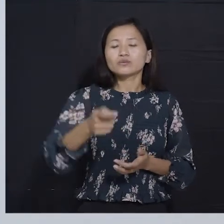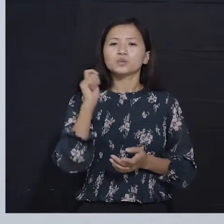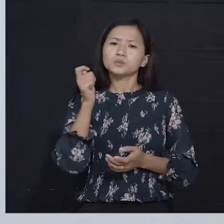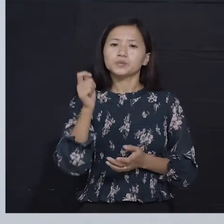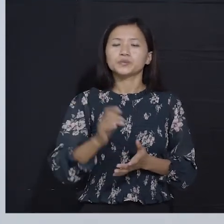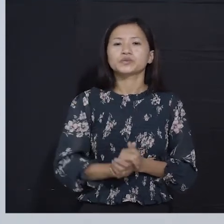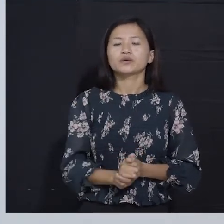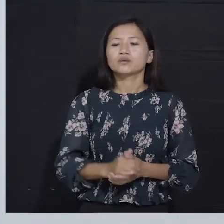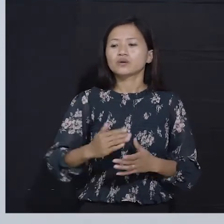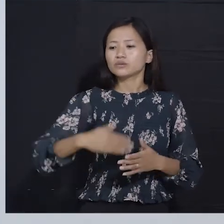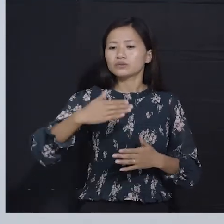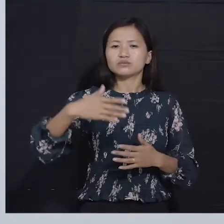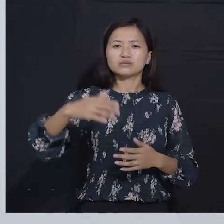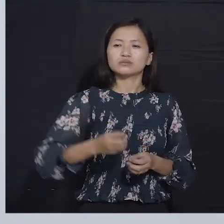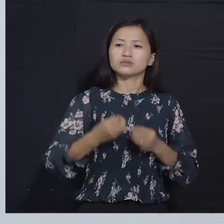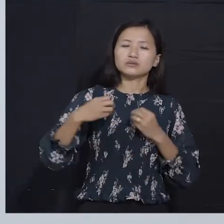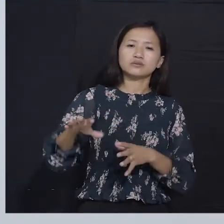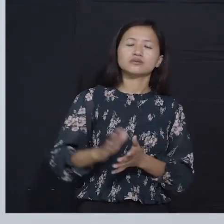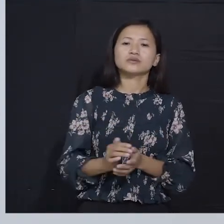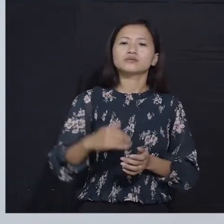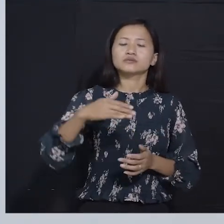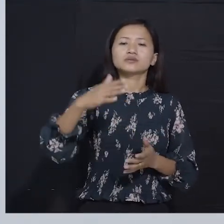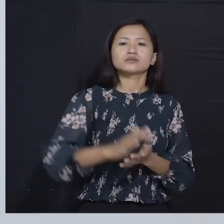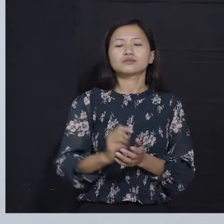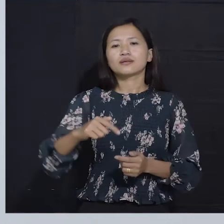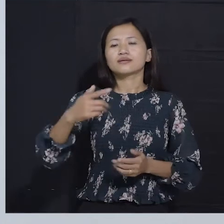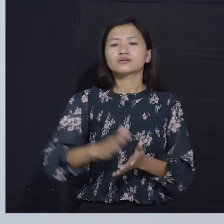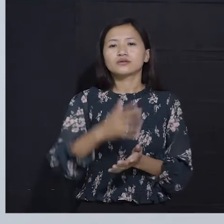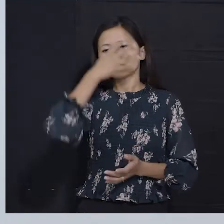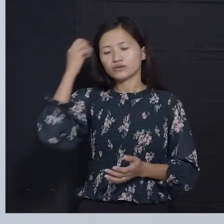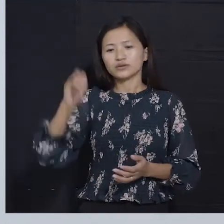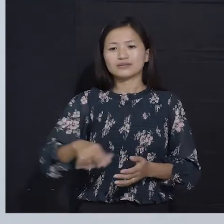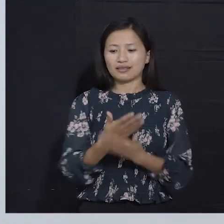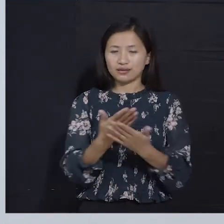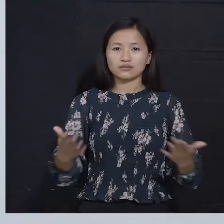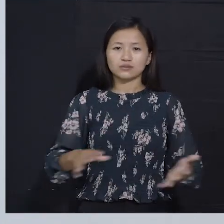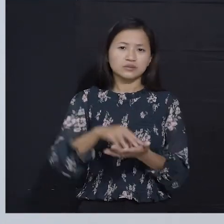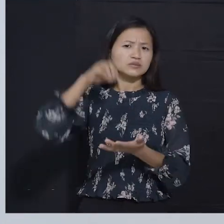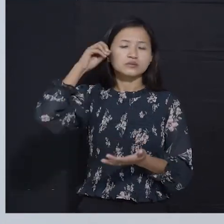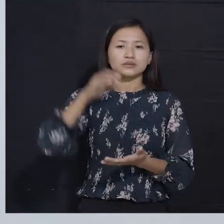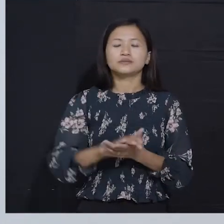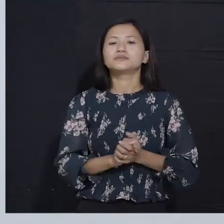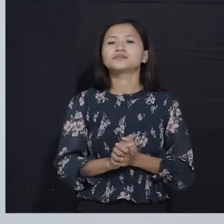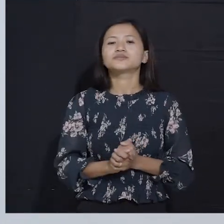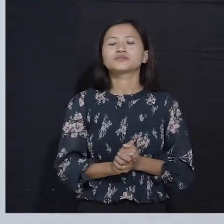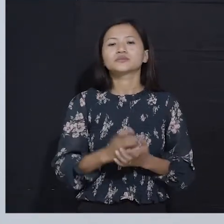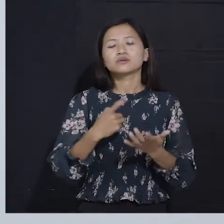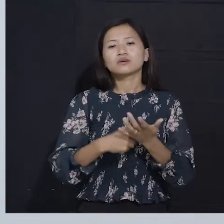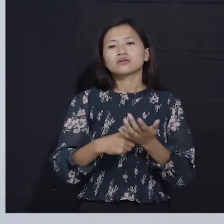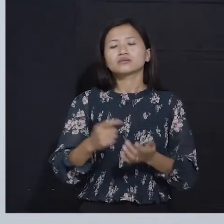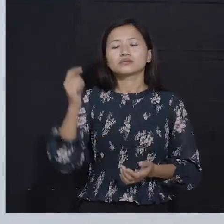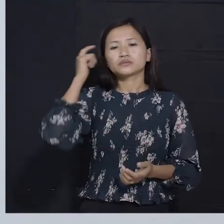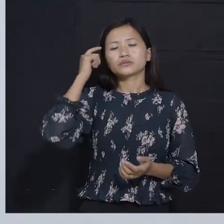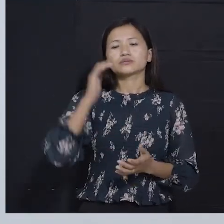but when we postpone it like that, it becomes difficult for us. We forget the things that we have learned, or I do